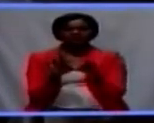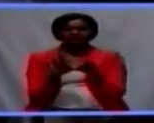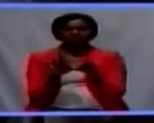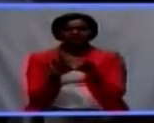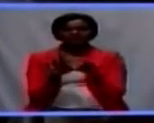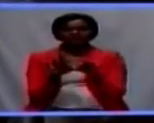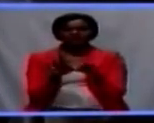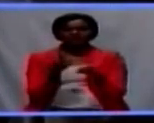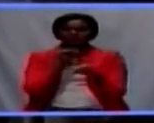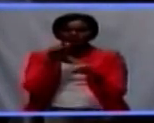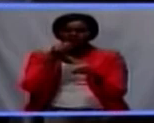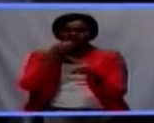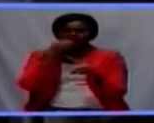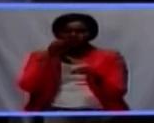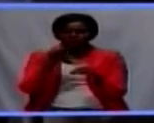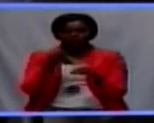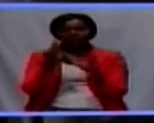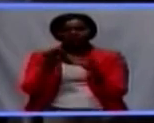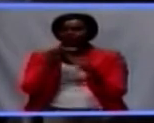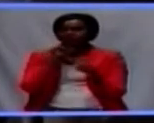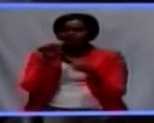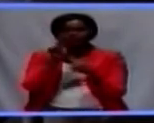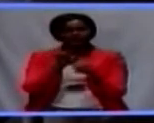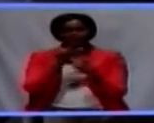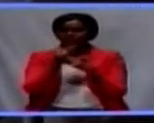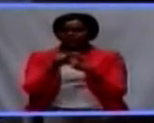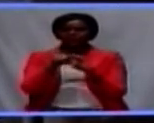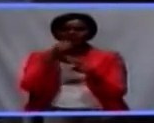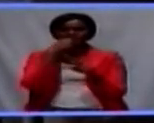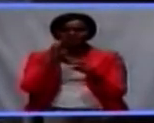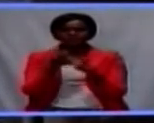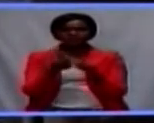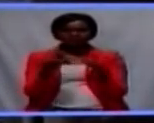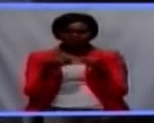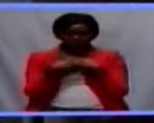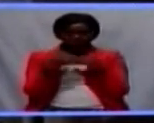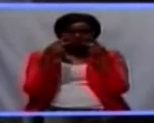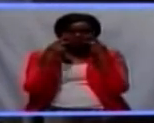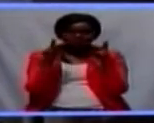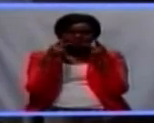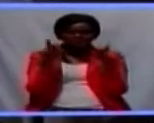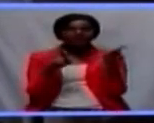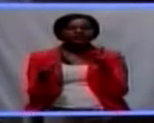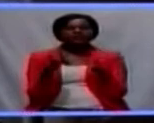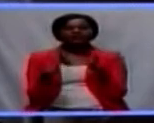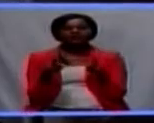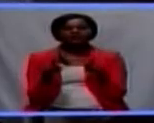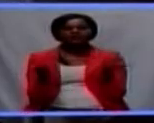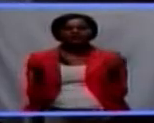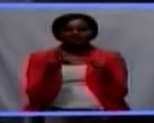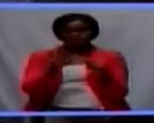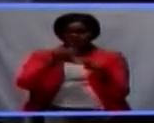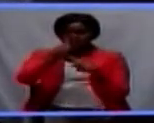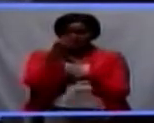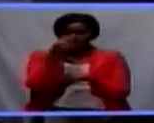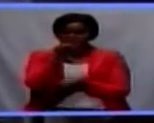not a necessary evil? I don't want to use that word. But there's public perception. When you see